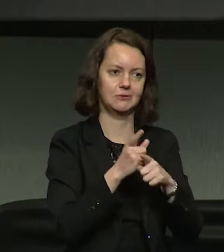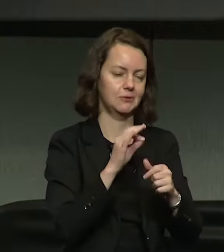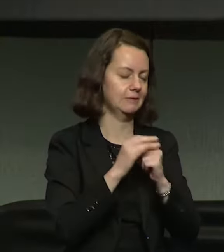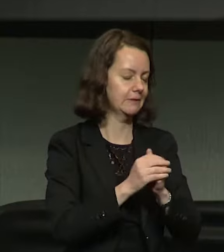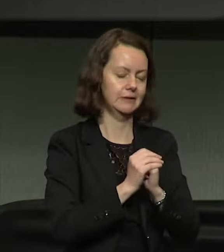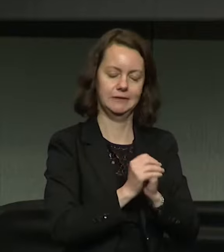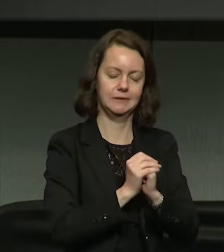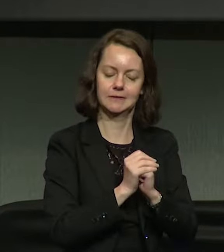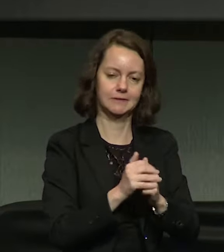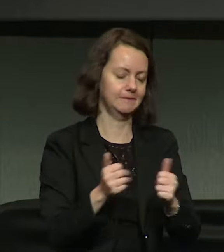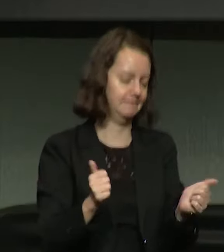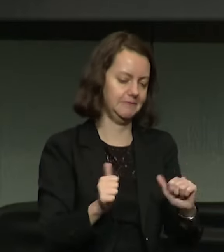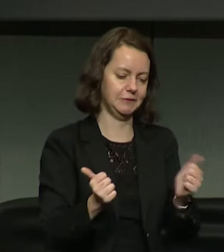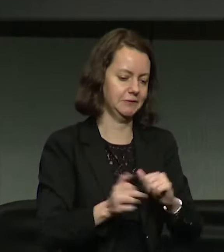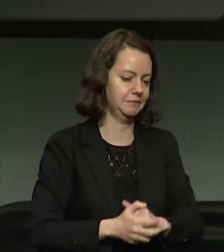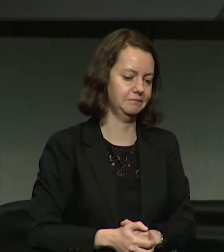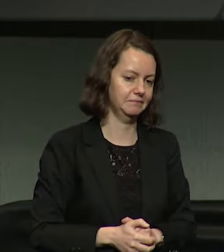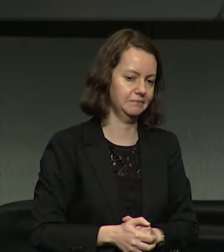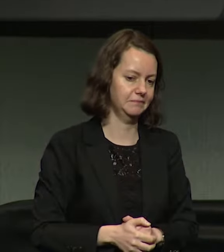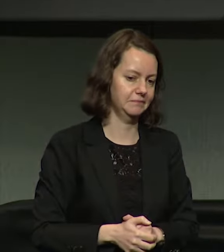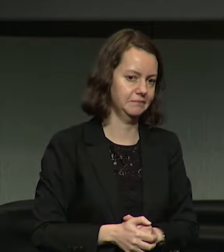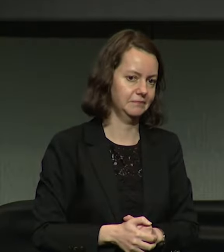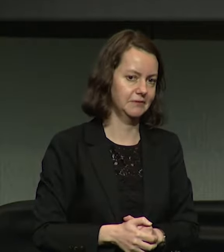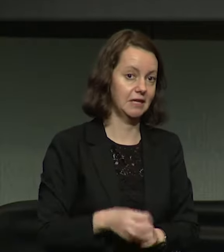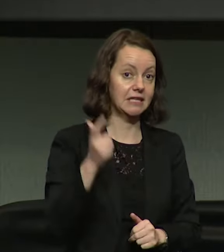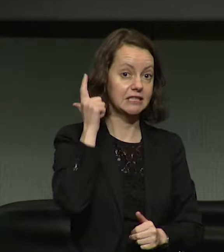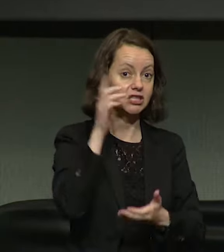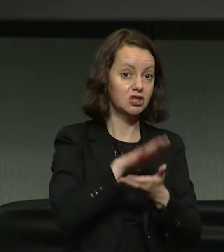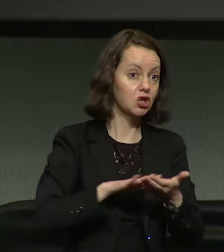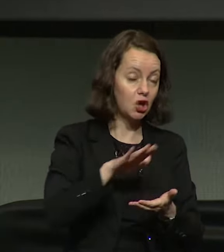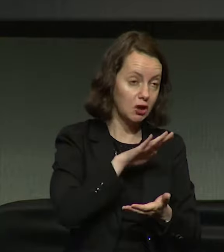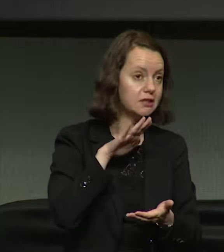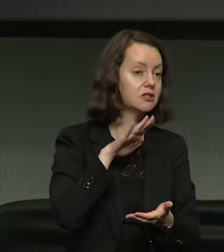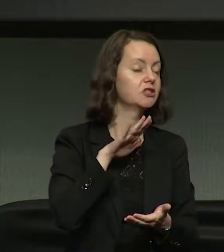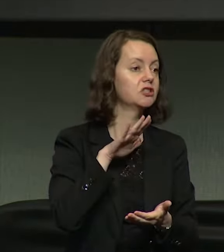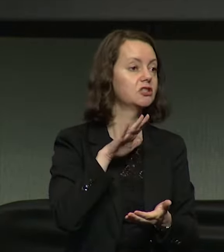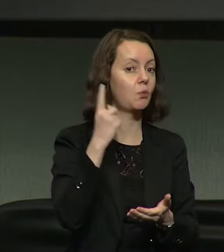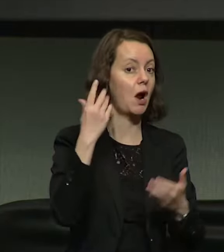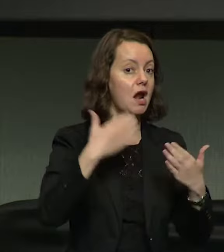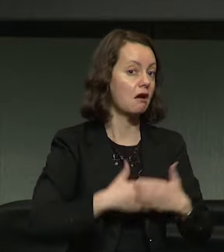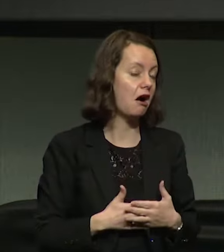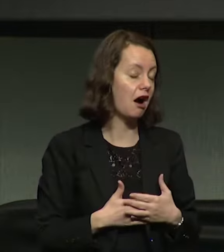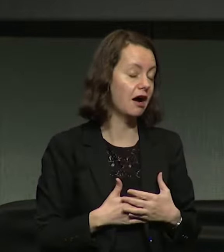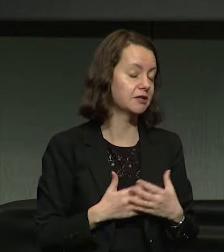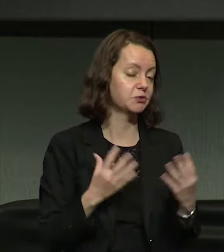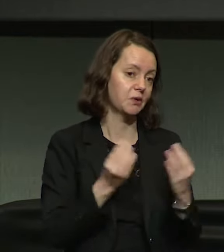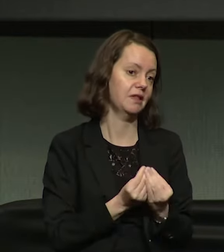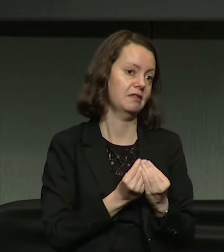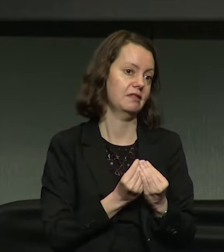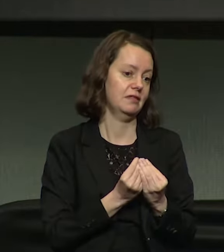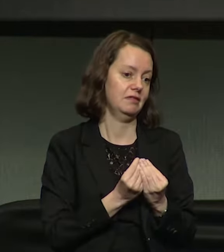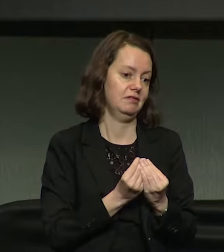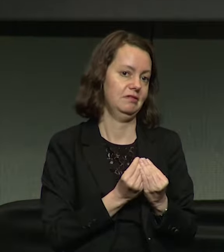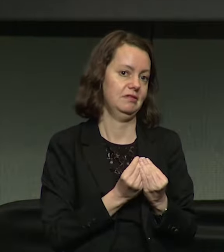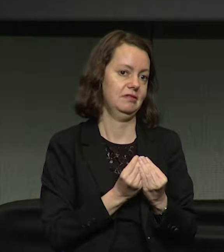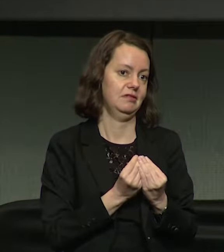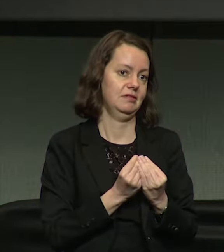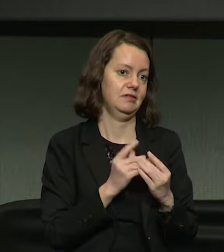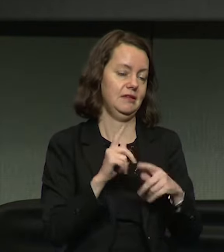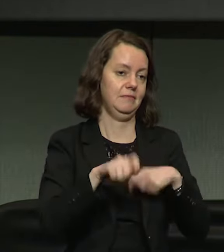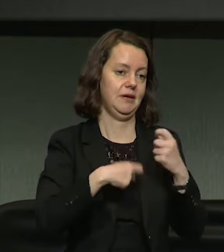We went out when I was at home from Teachers College, and went out one night together and nearly turned